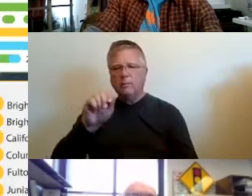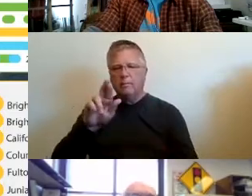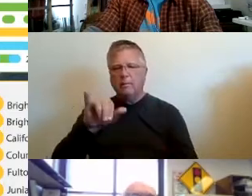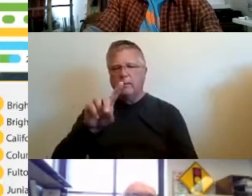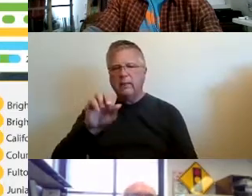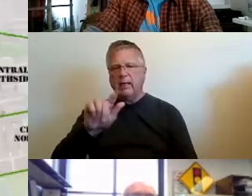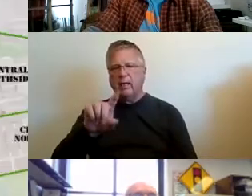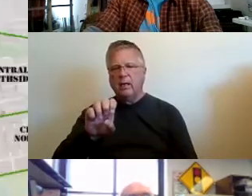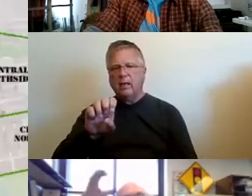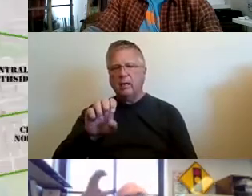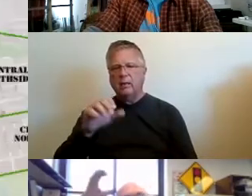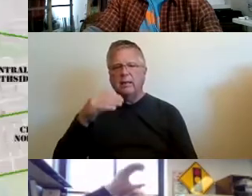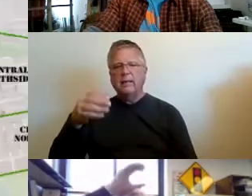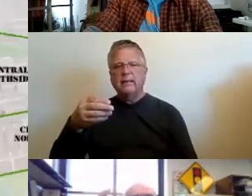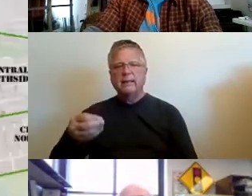next slide, please.